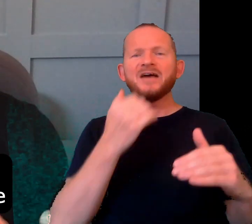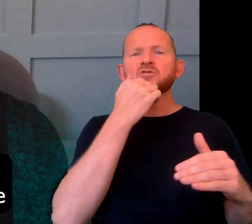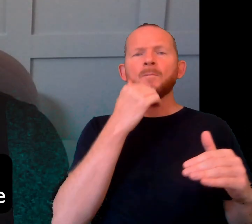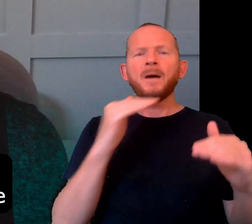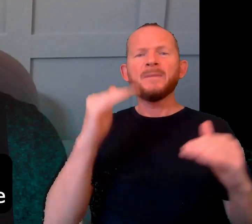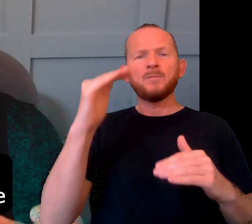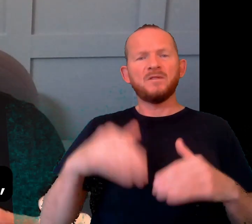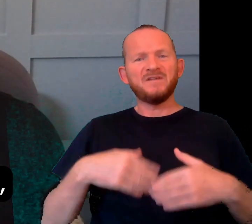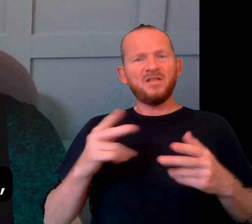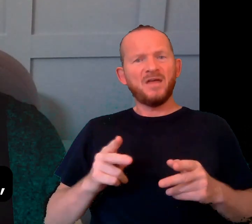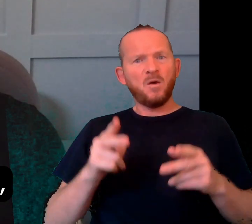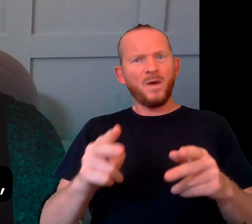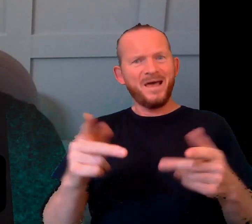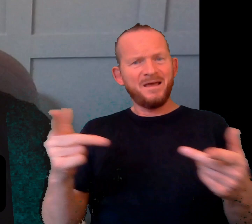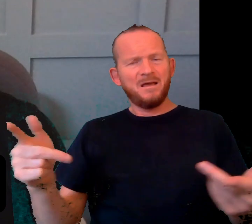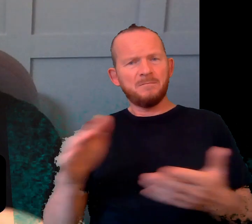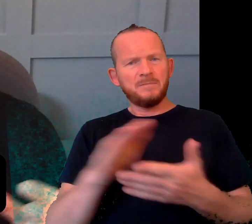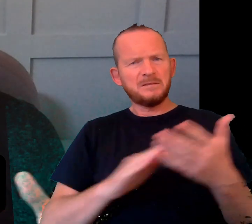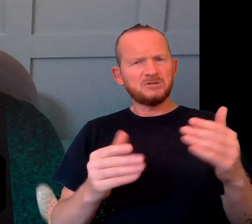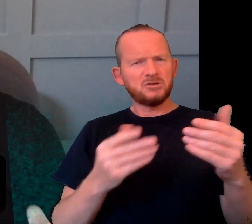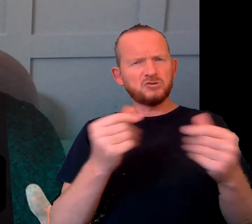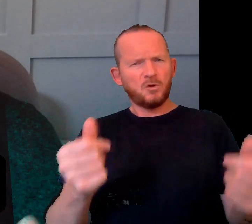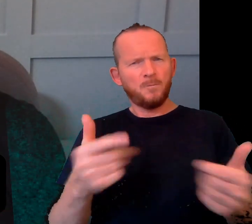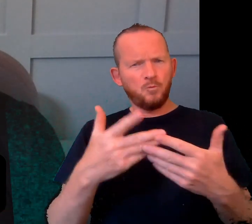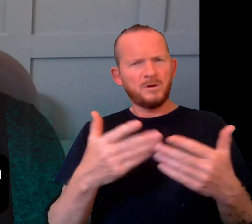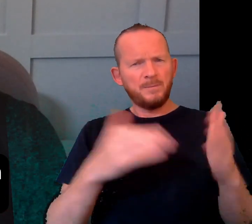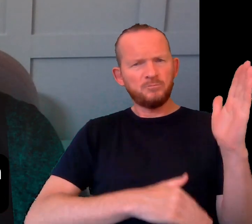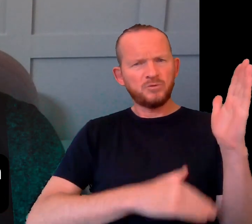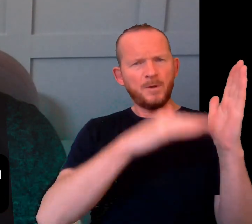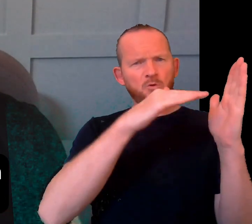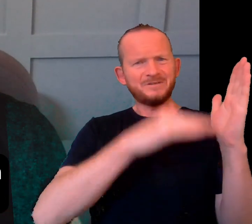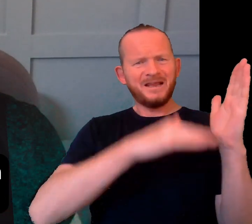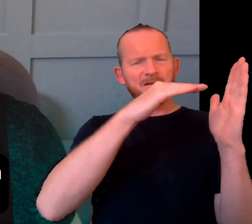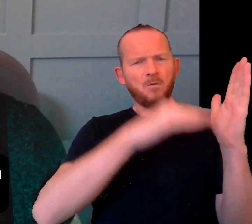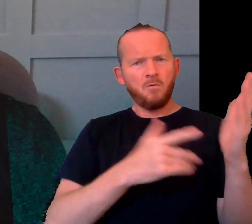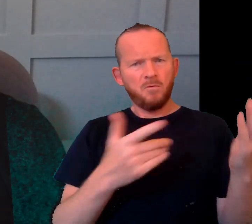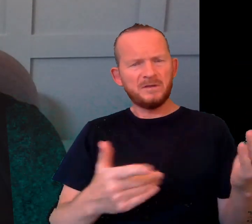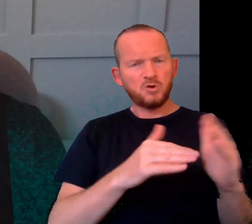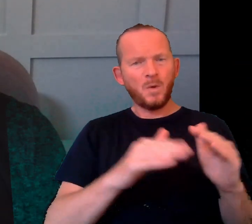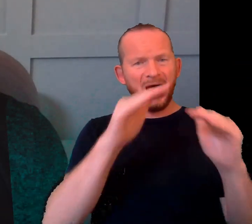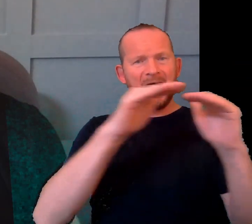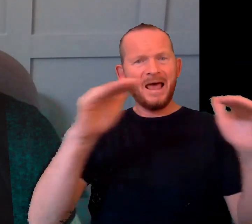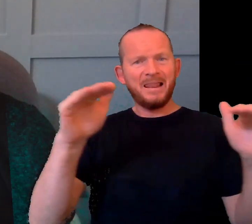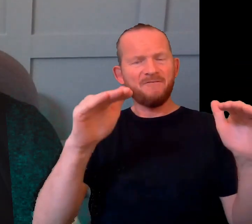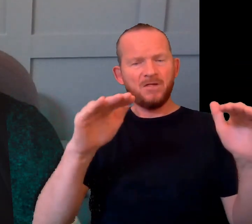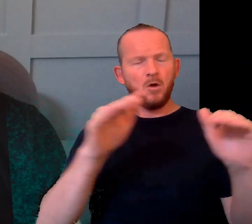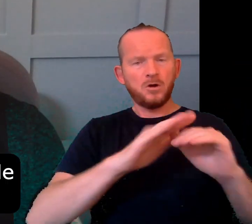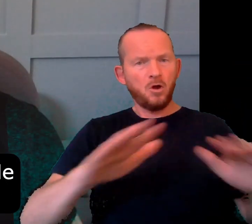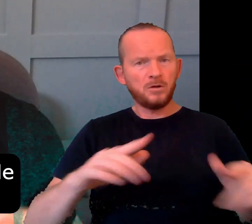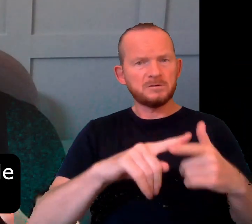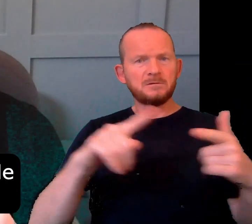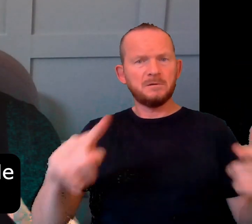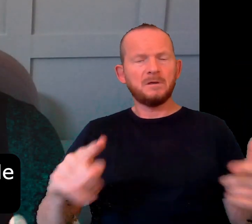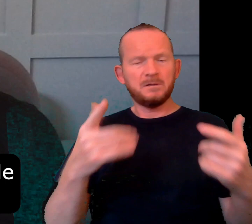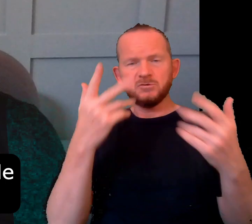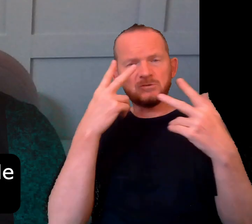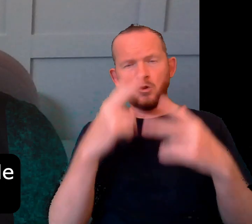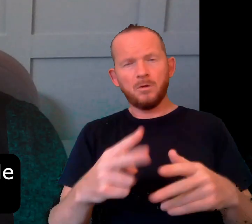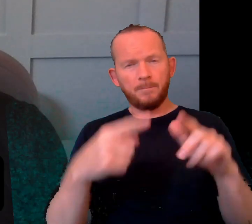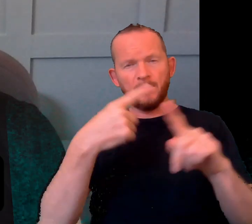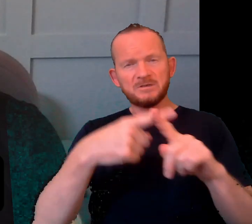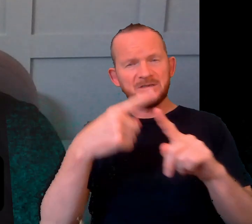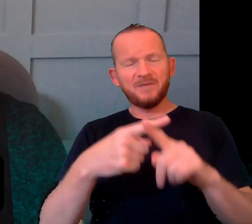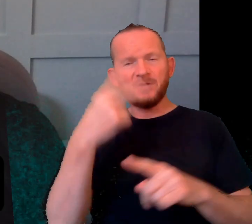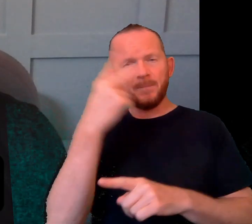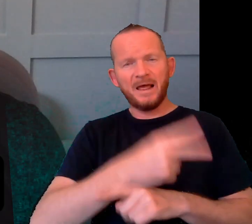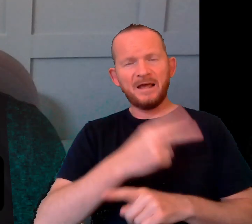given the high number of people who felt this way, we can assume some proportion would have been in promoted or higher level positions, which doesn't bode well for